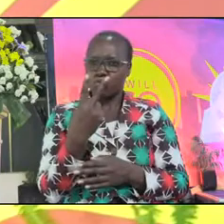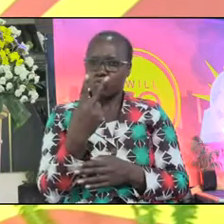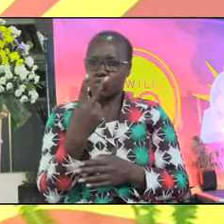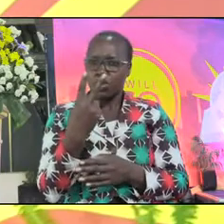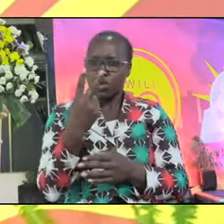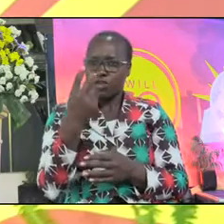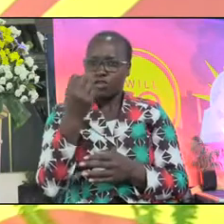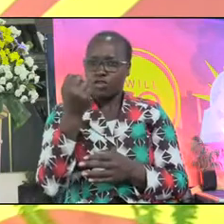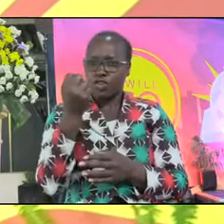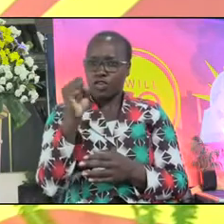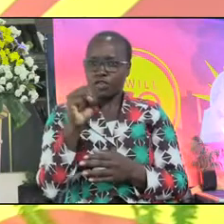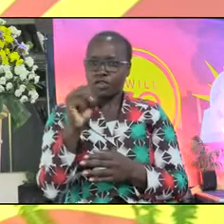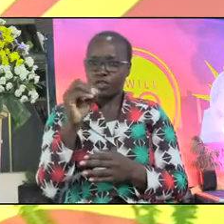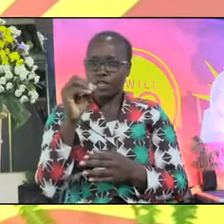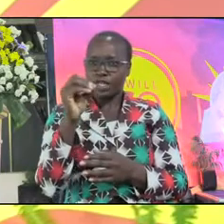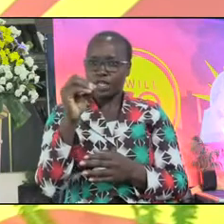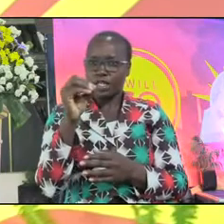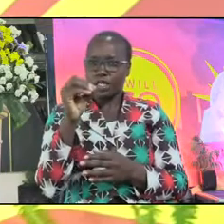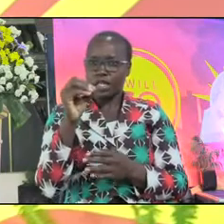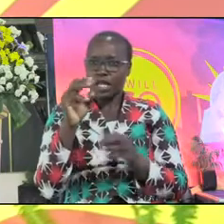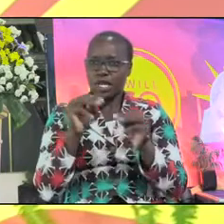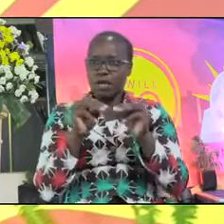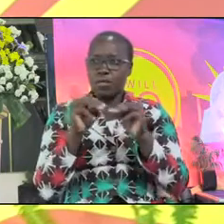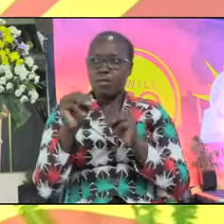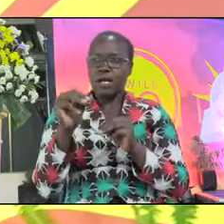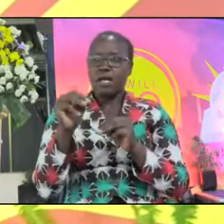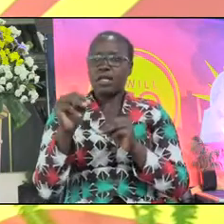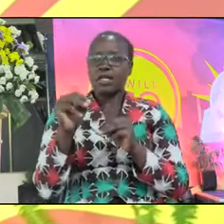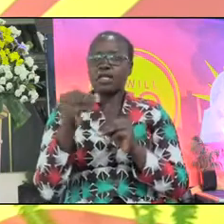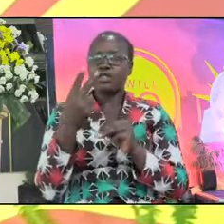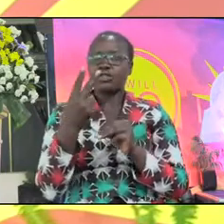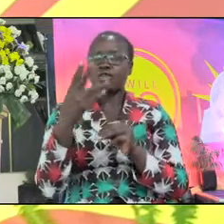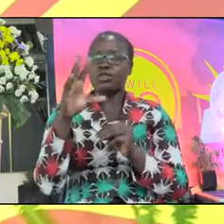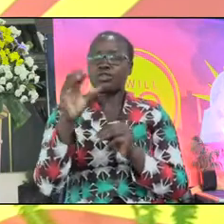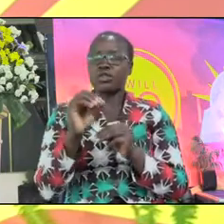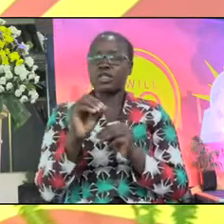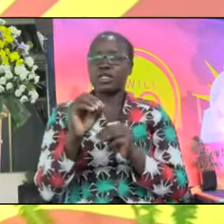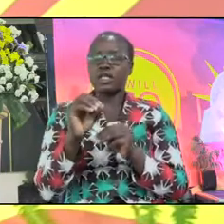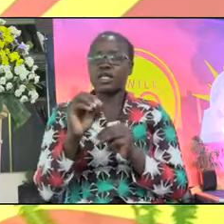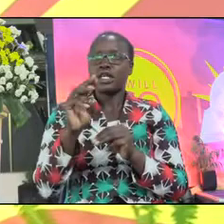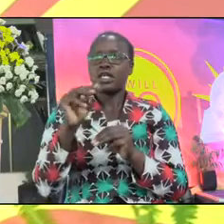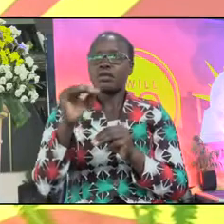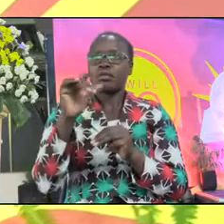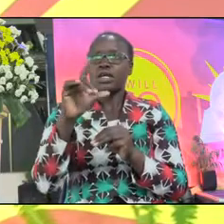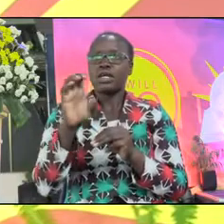250 mile, not kilometers, 250 mile per